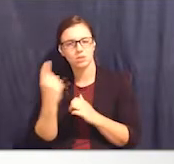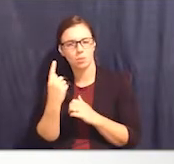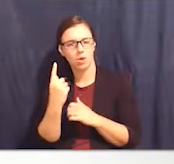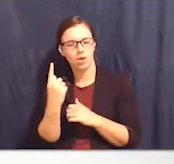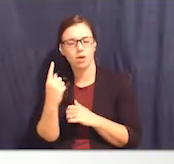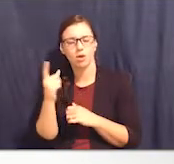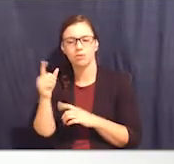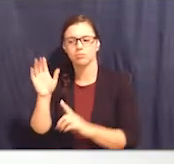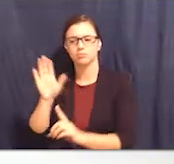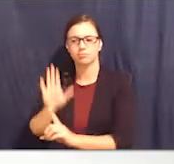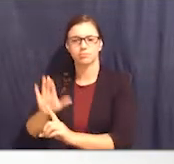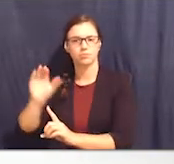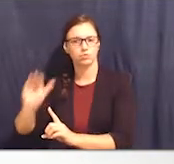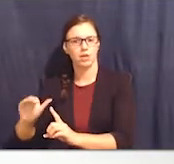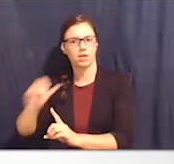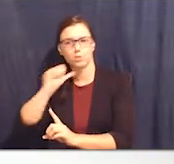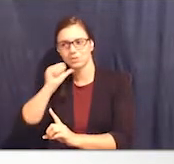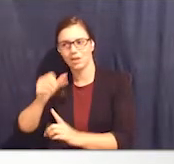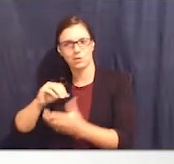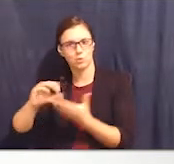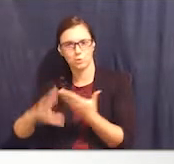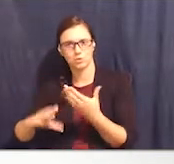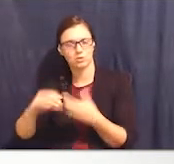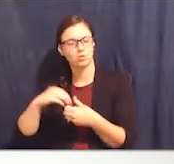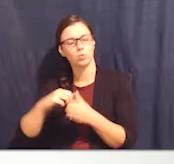later, about our college showcase.